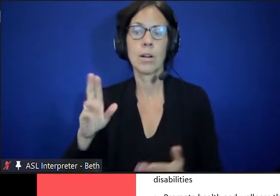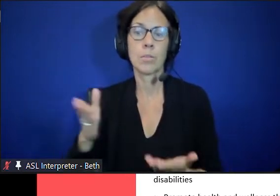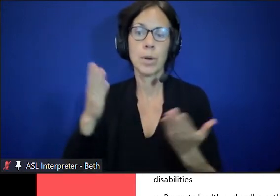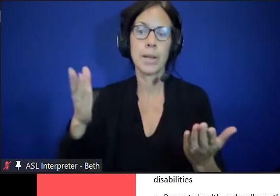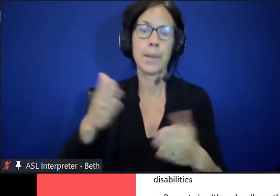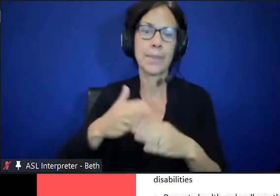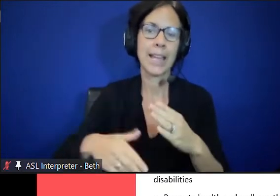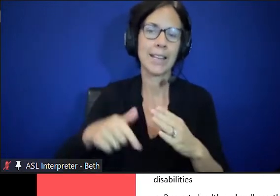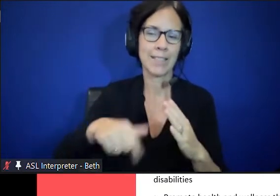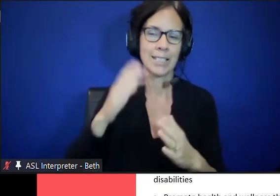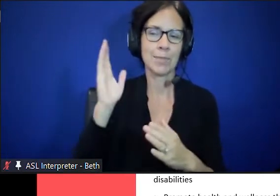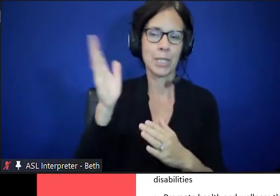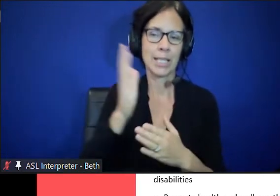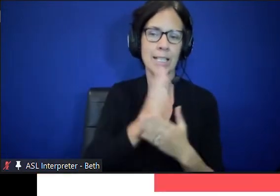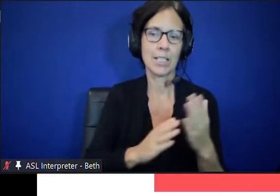the end of this section.